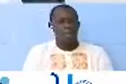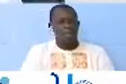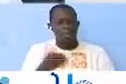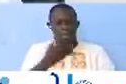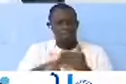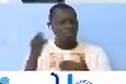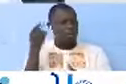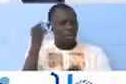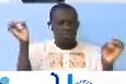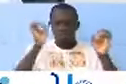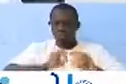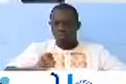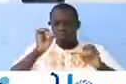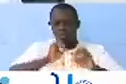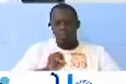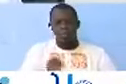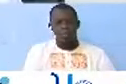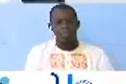I didn't hear anything.